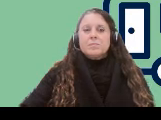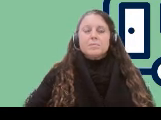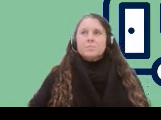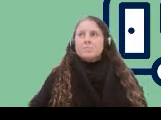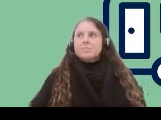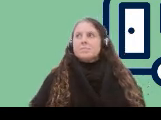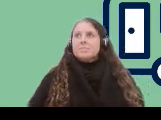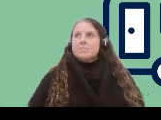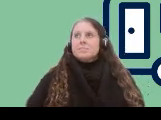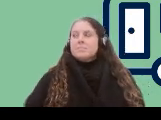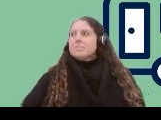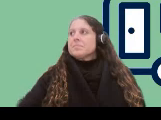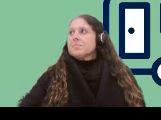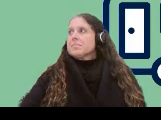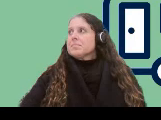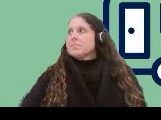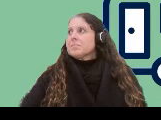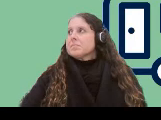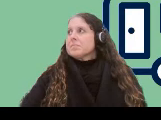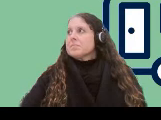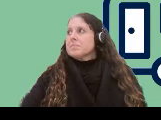registered first, they should populate onto that